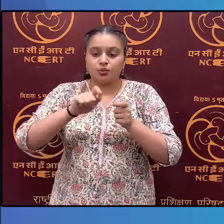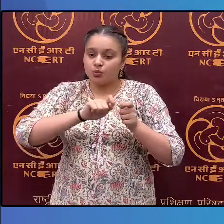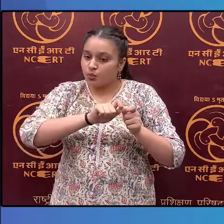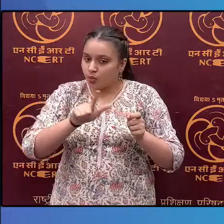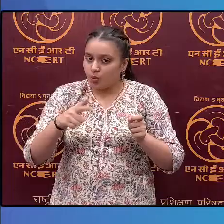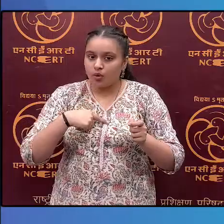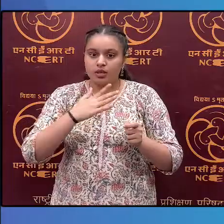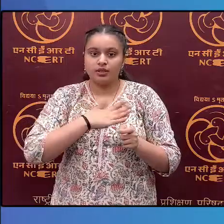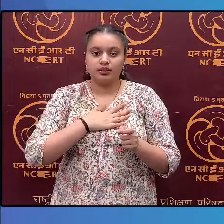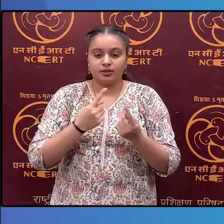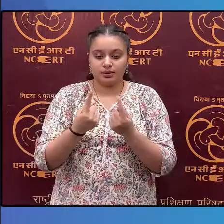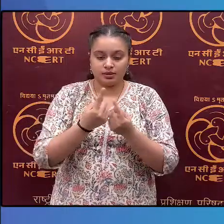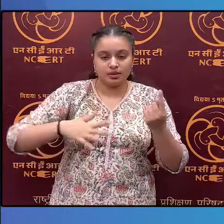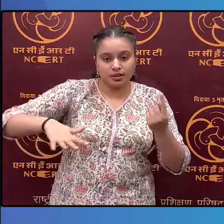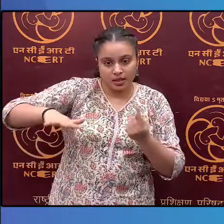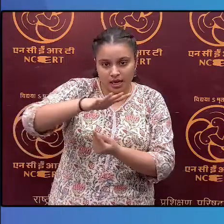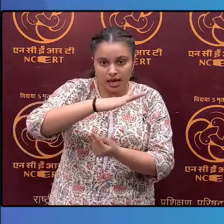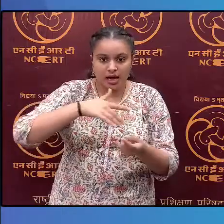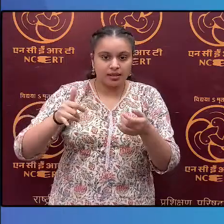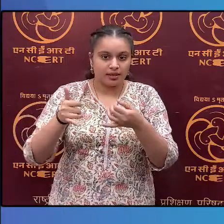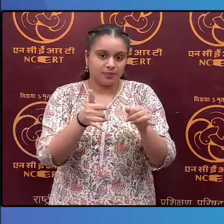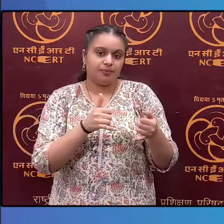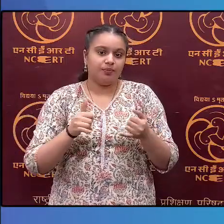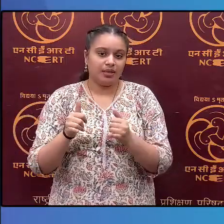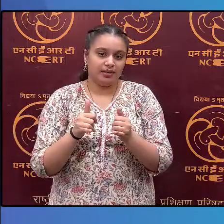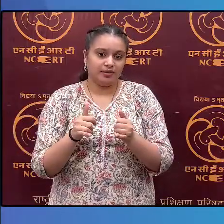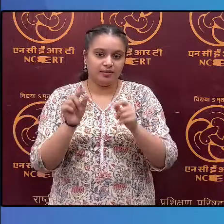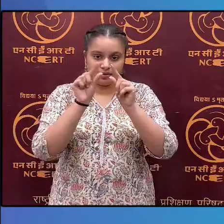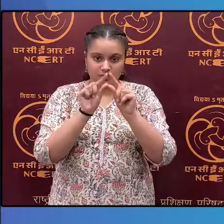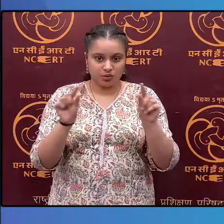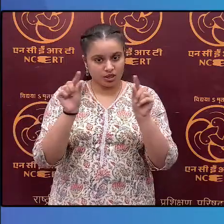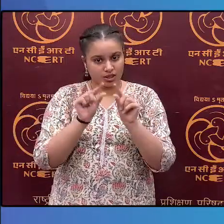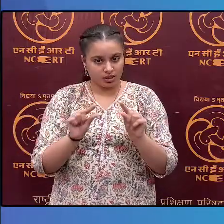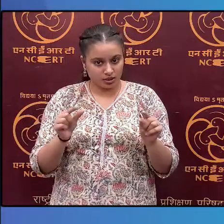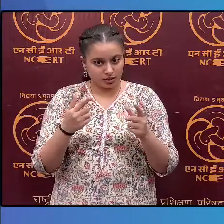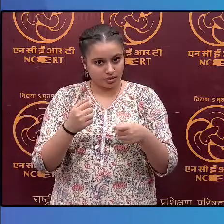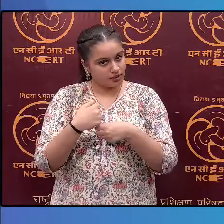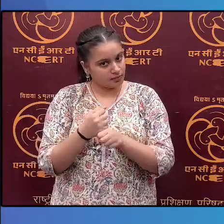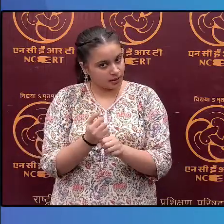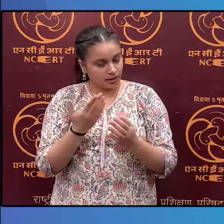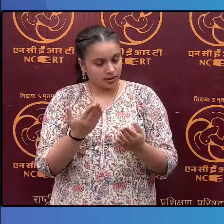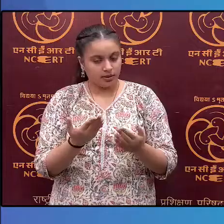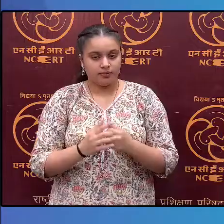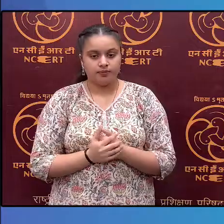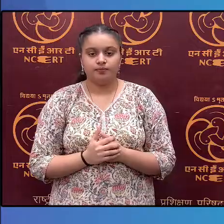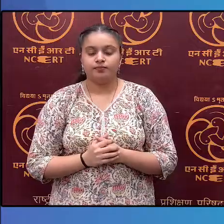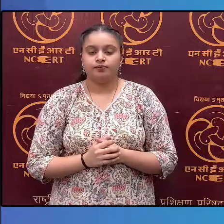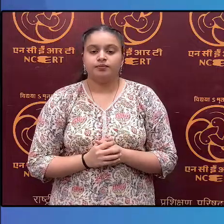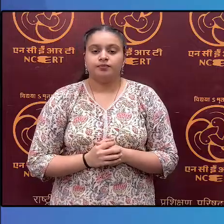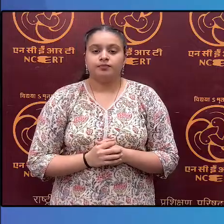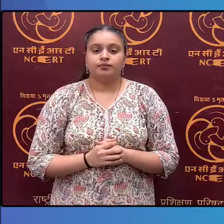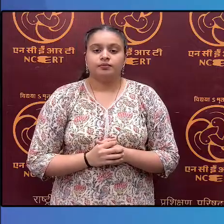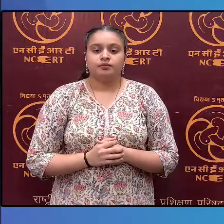will make this sentence, the children are playing